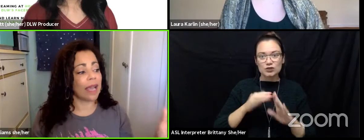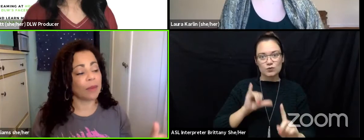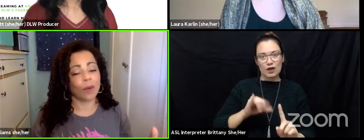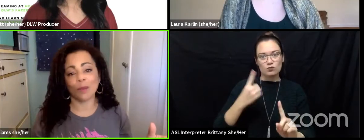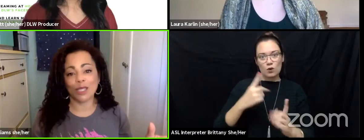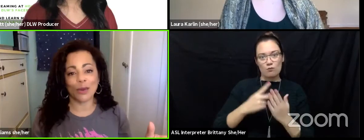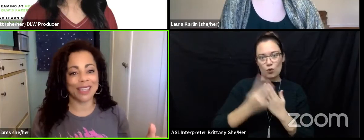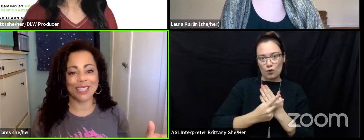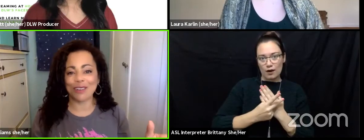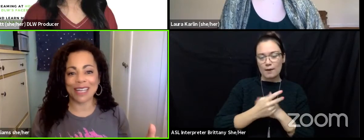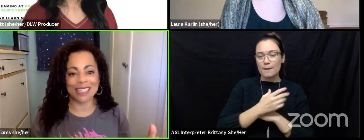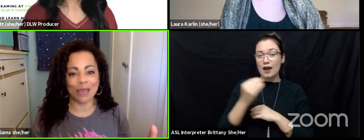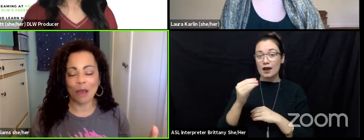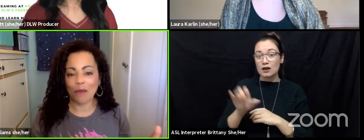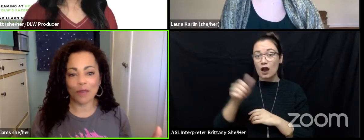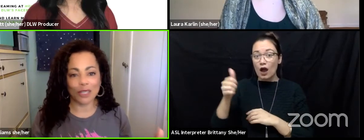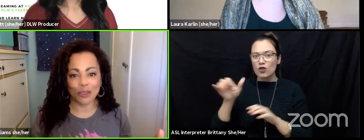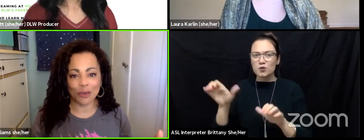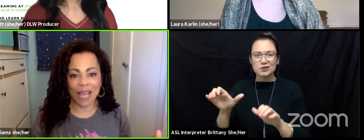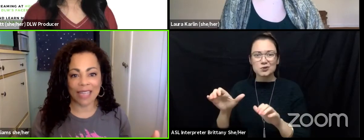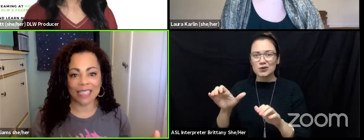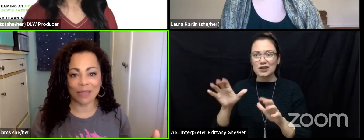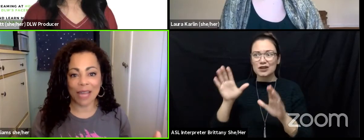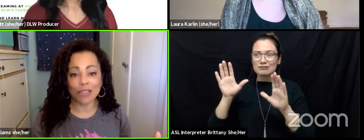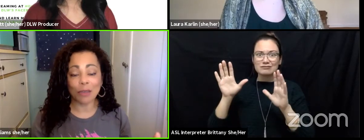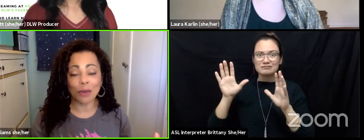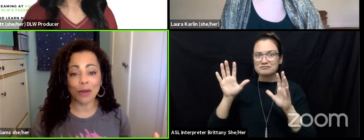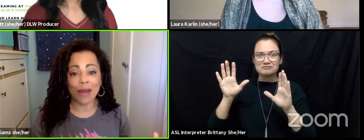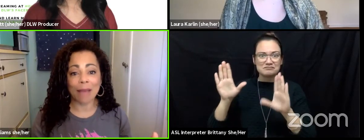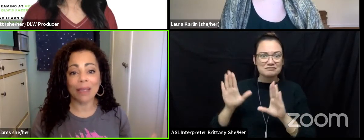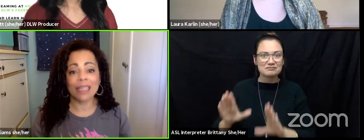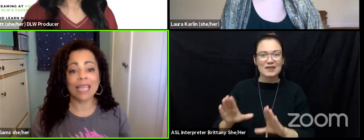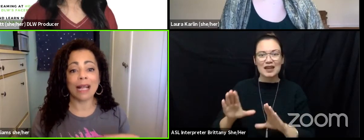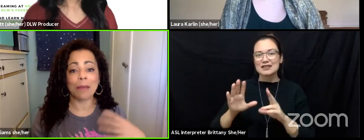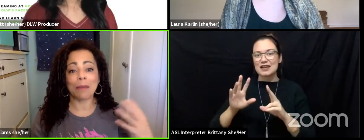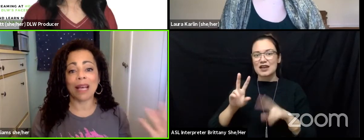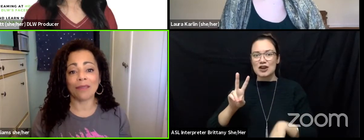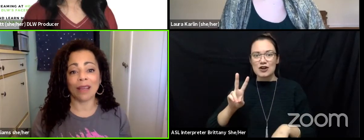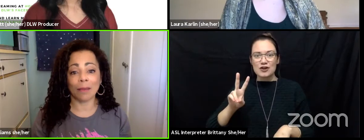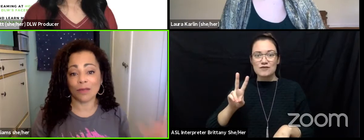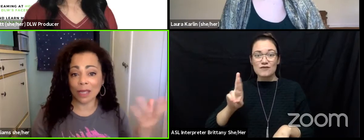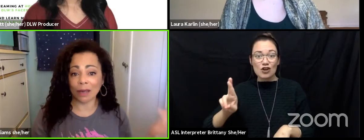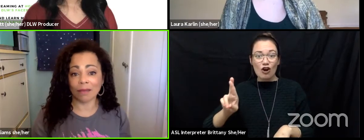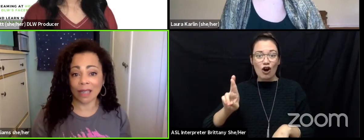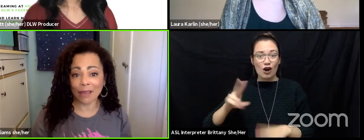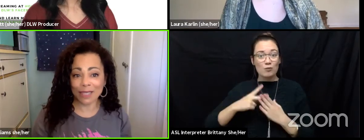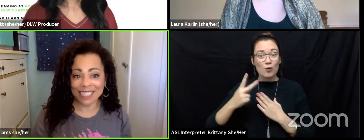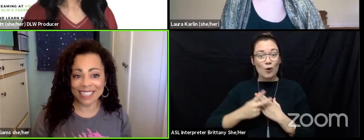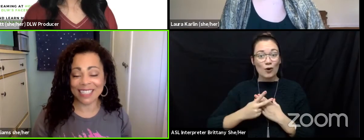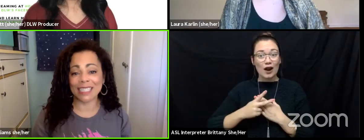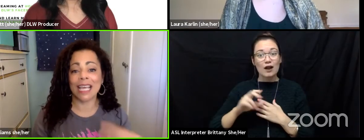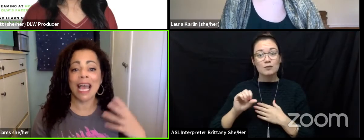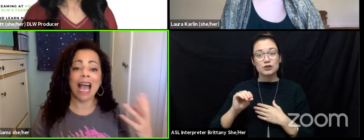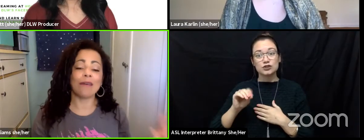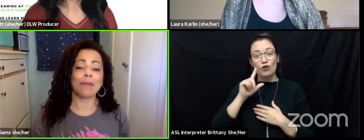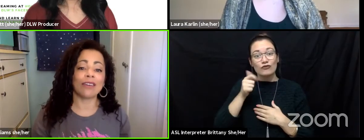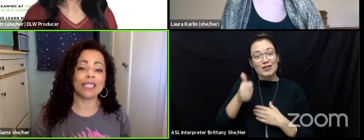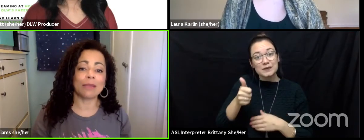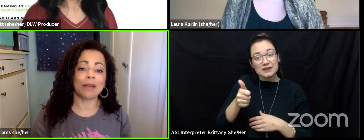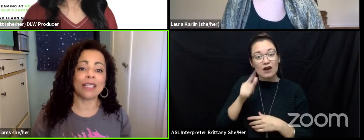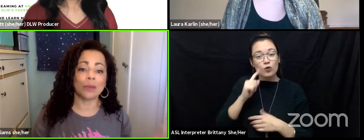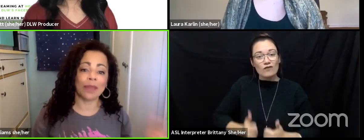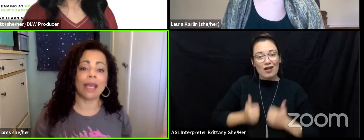And then the other one, we're doing this crazy virtual reality reentry program to help people have who've done life sentences have a